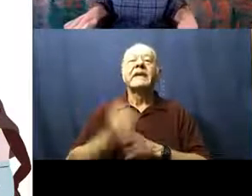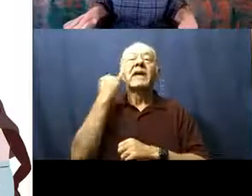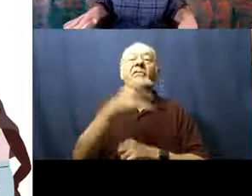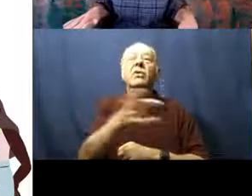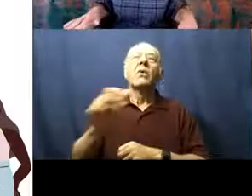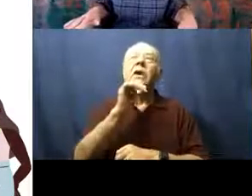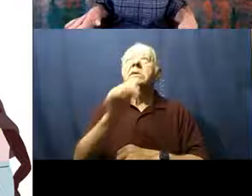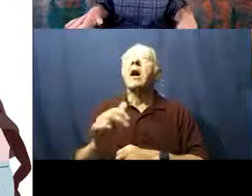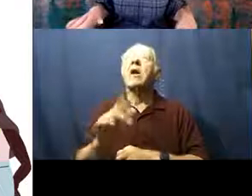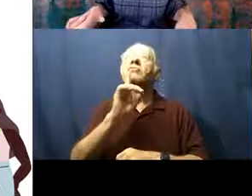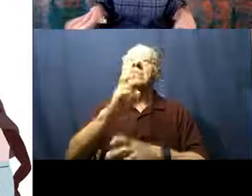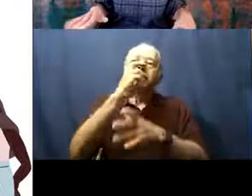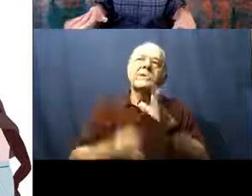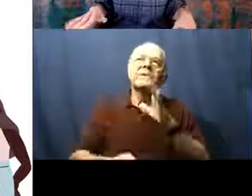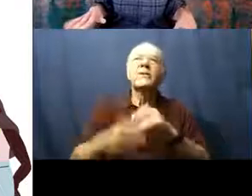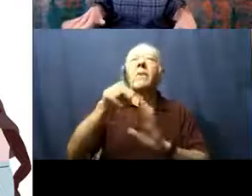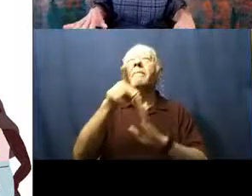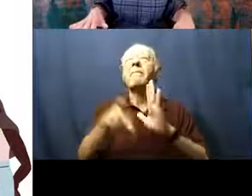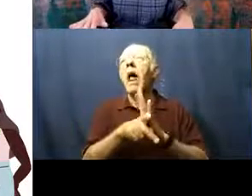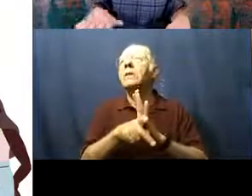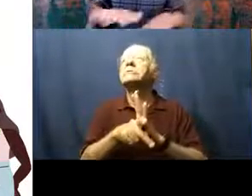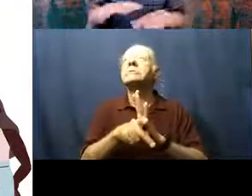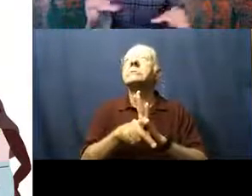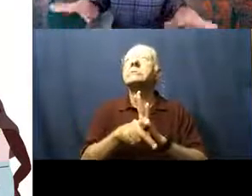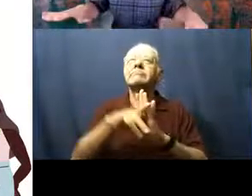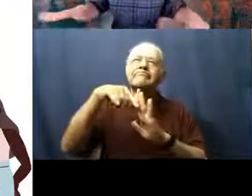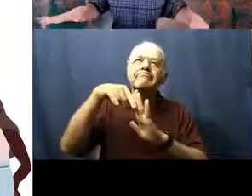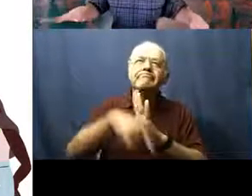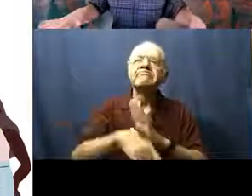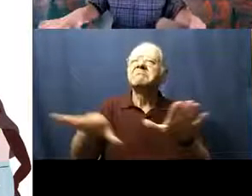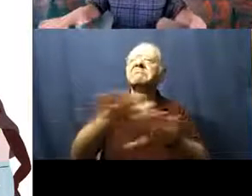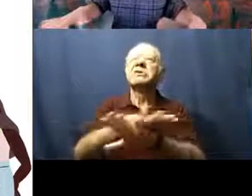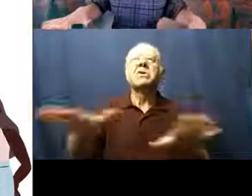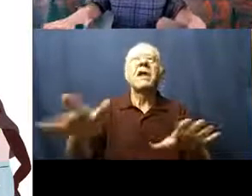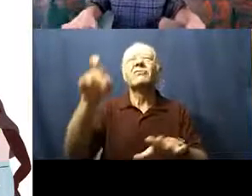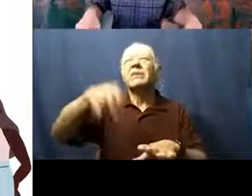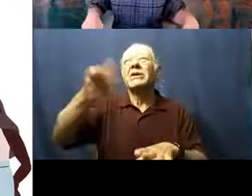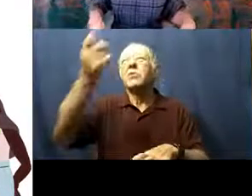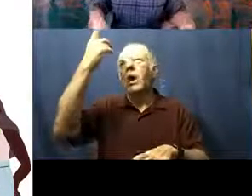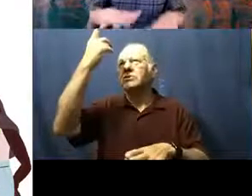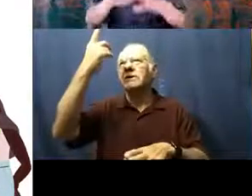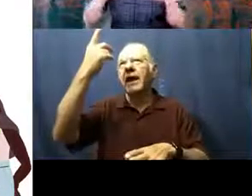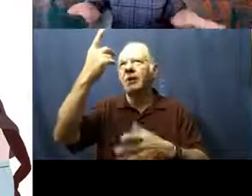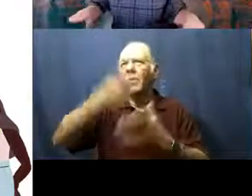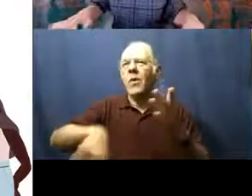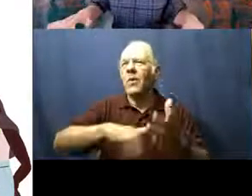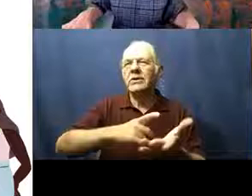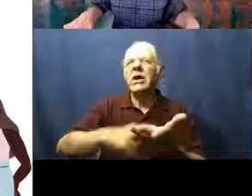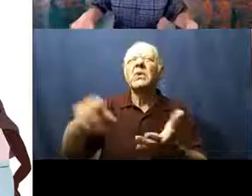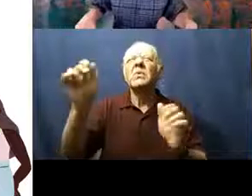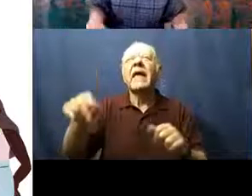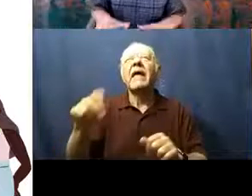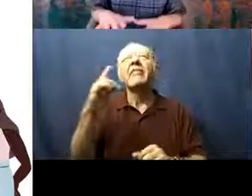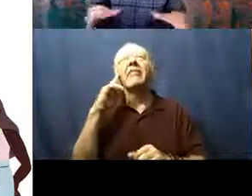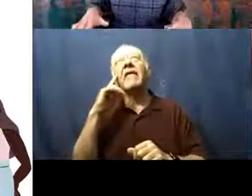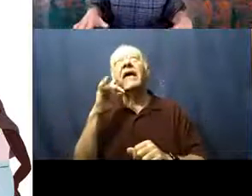not into, the policy levers, you don't need to be to understand what we're going to talk about today. You can really just think